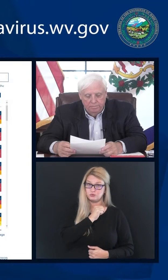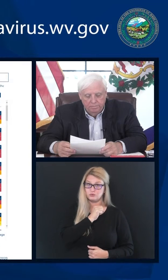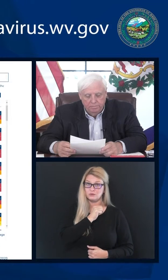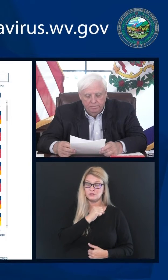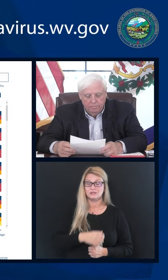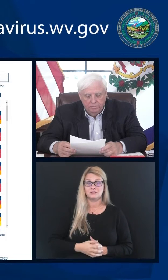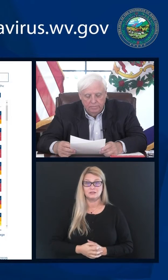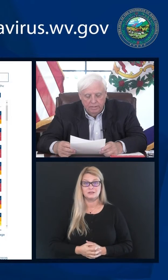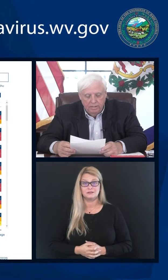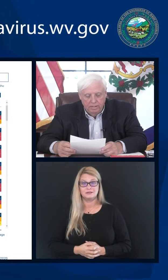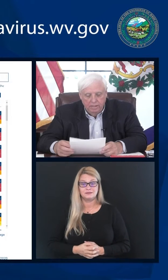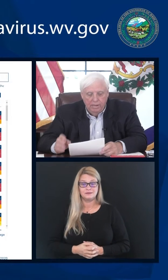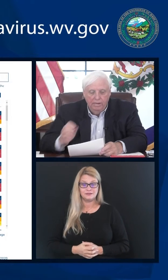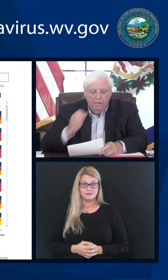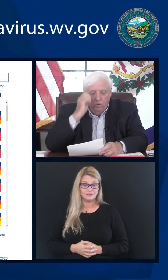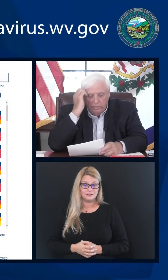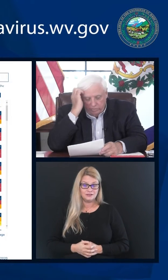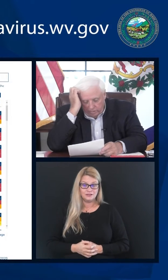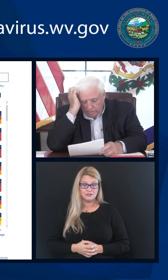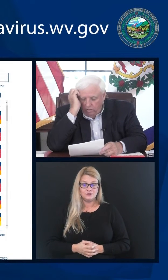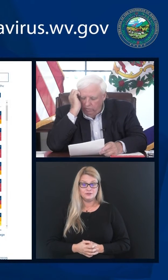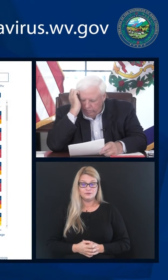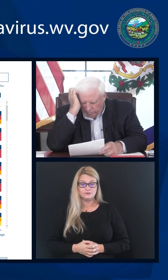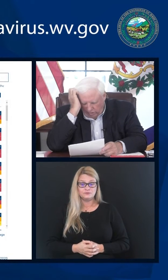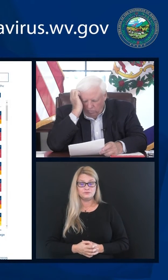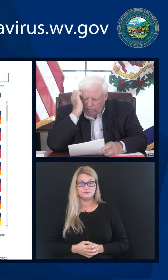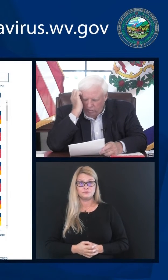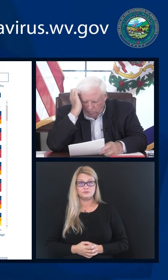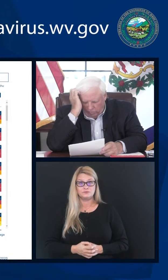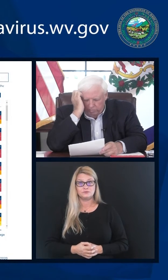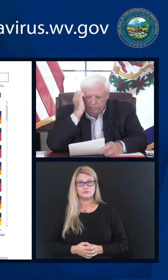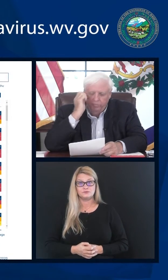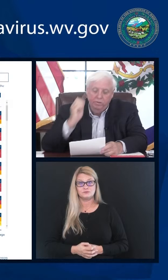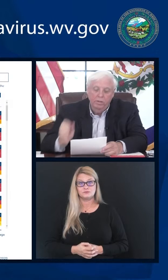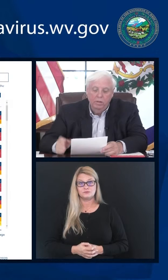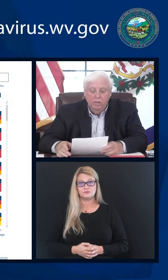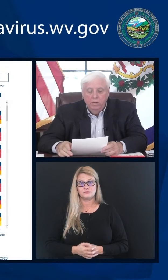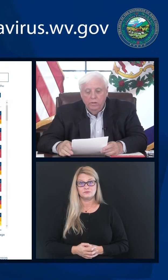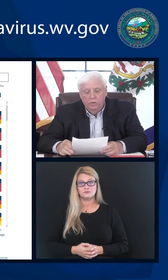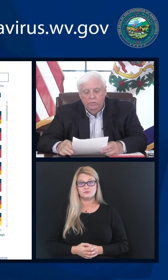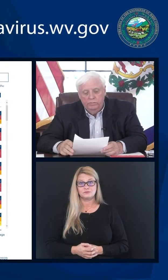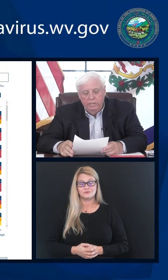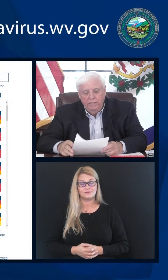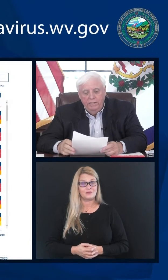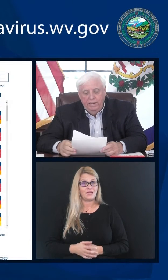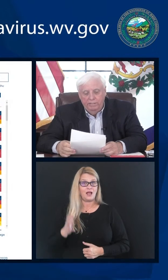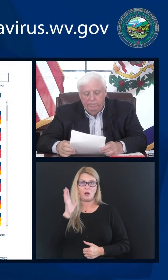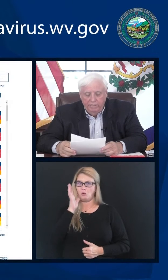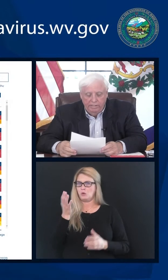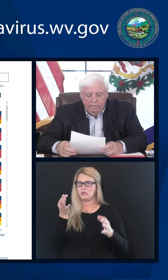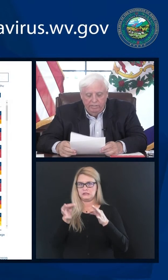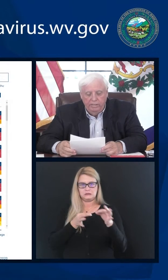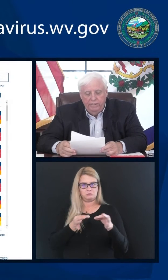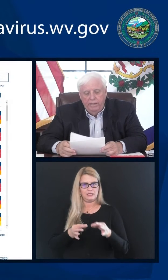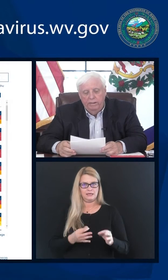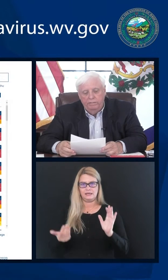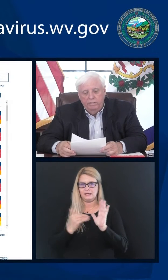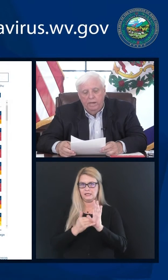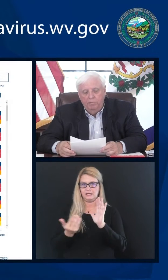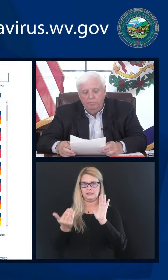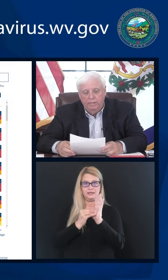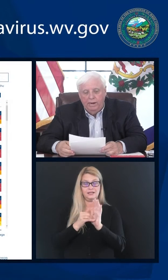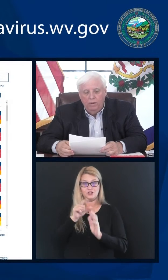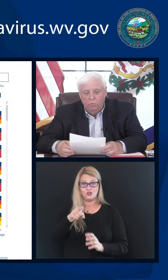I go over this over and over, but you'll see how the CDC now